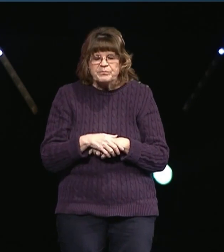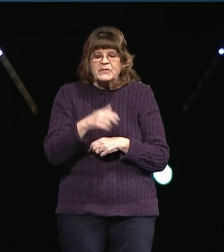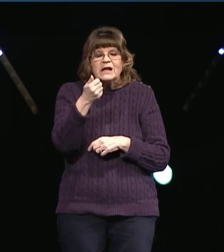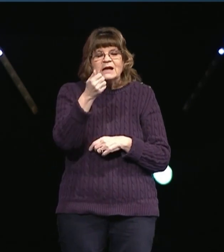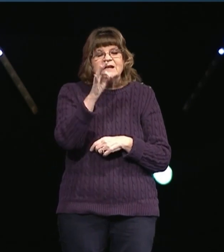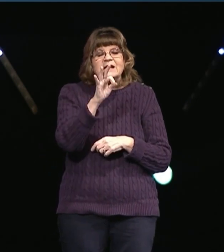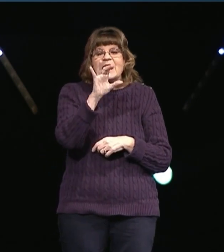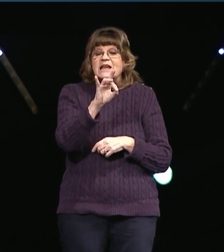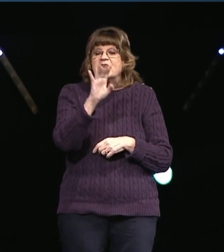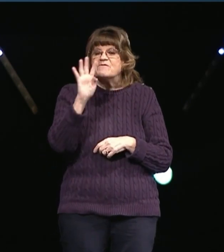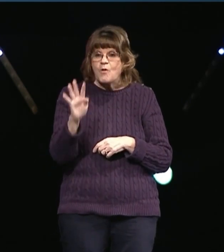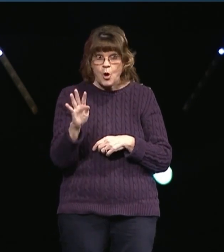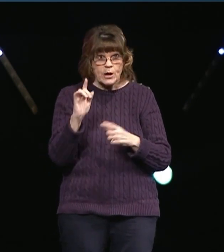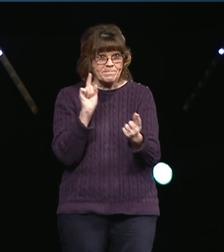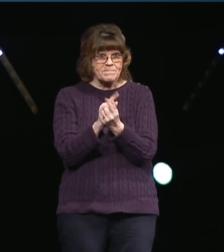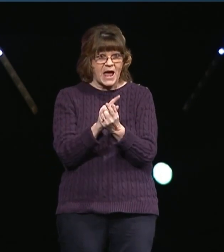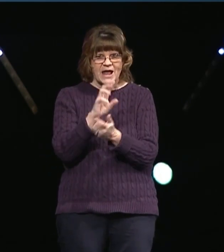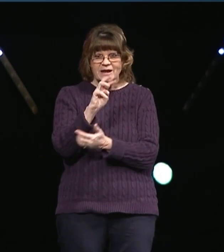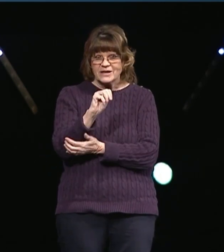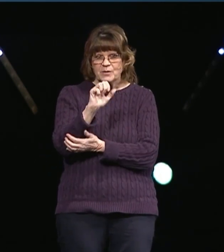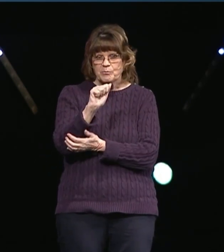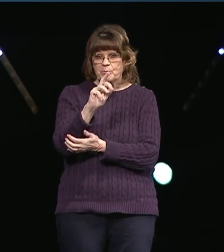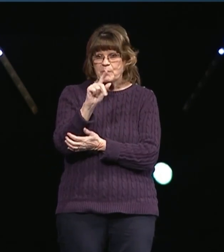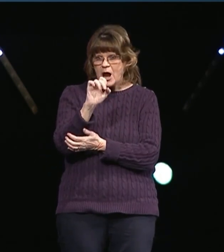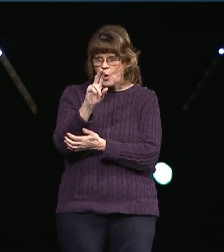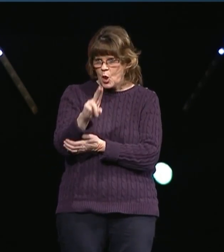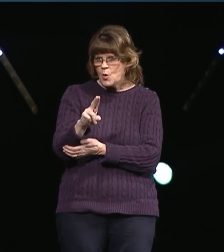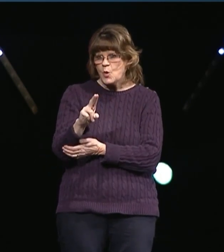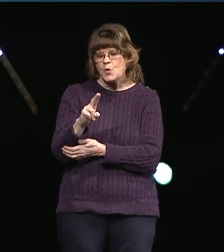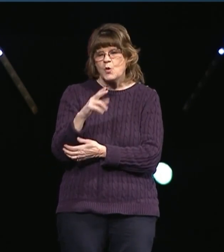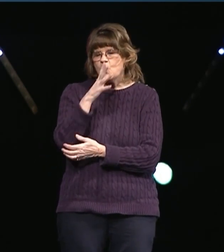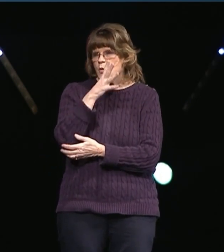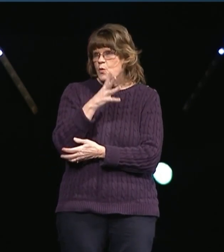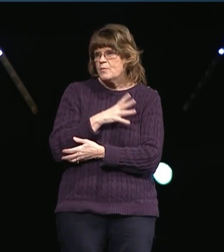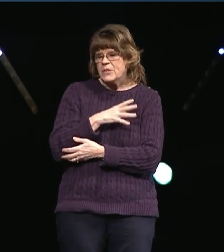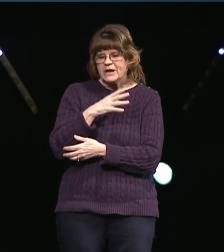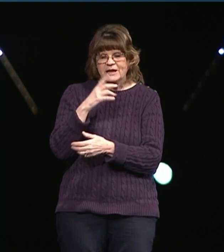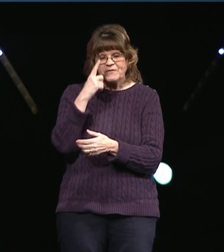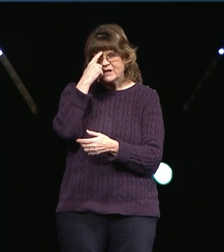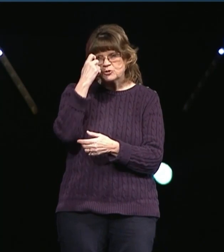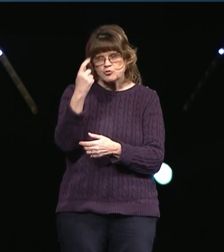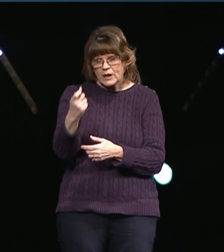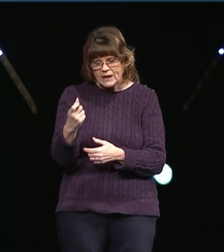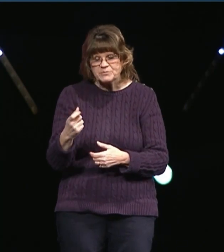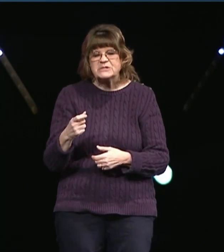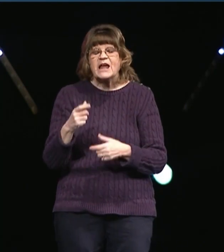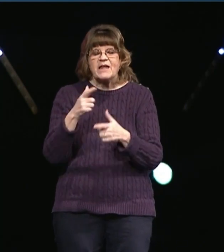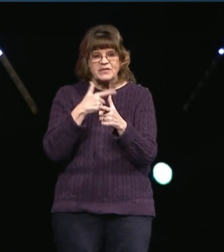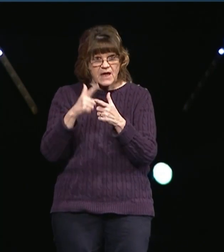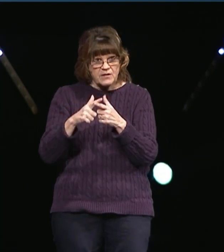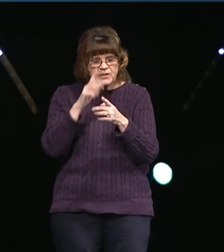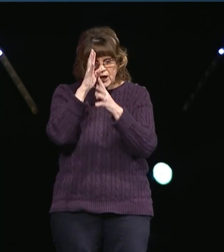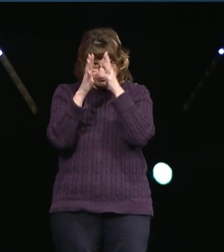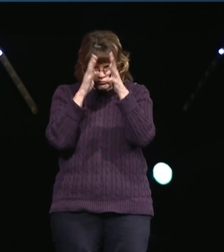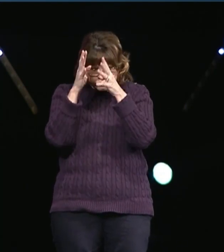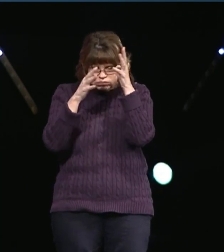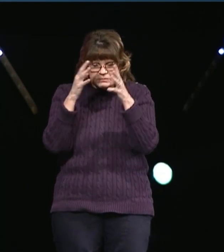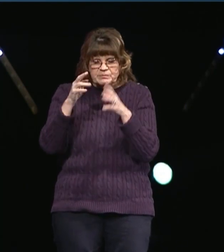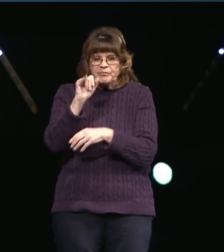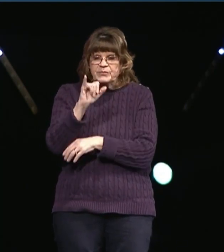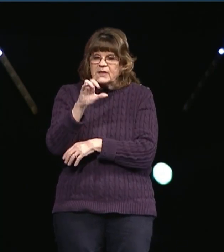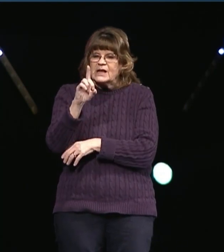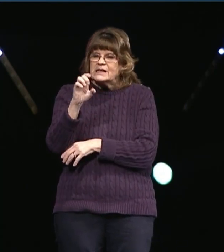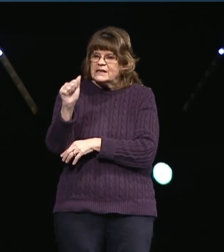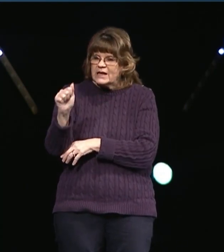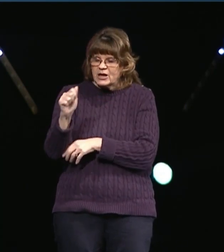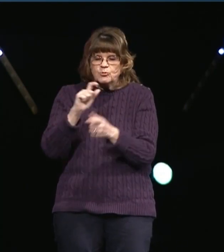met the woman of his dreams, Marilou, and together with Johnny, they laid the framework for IDEA, an organization that would go on to change the lives